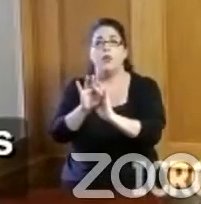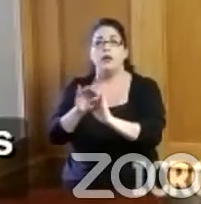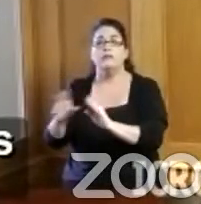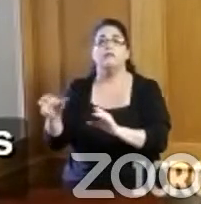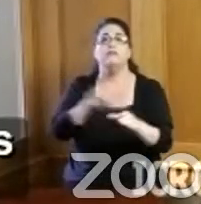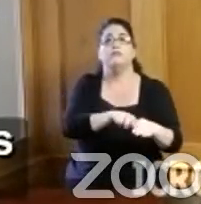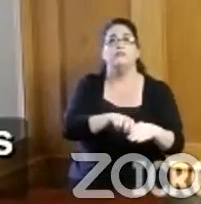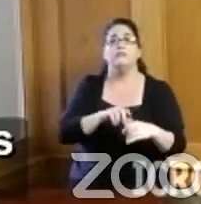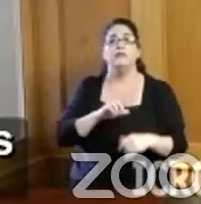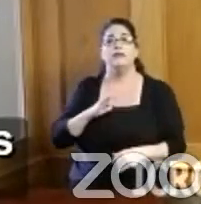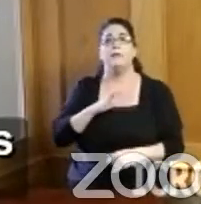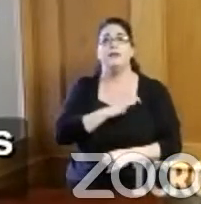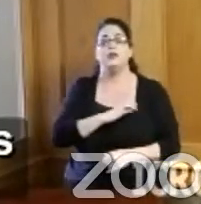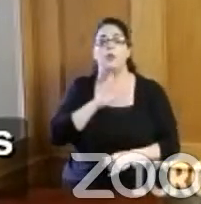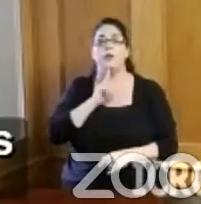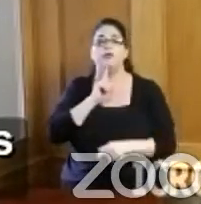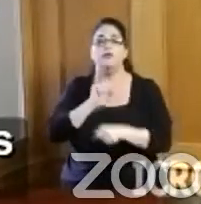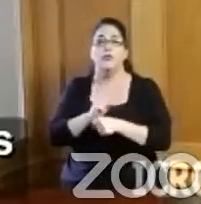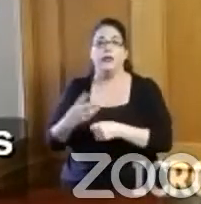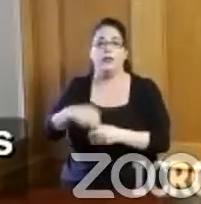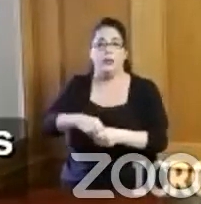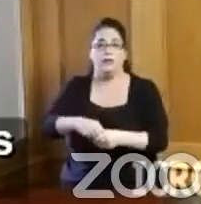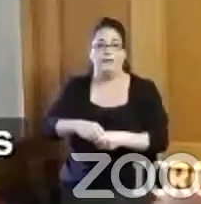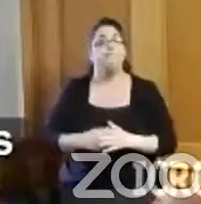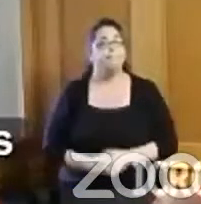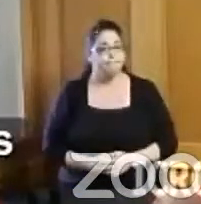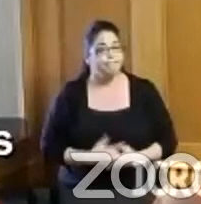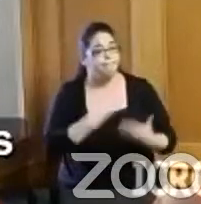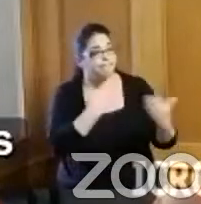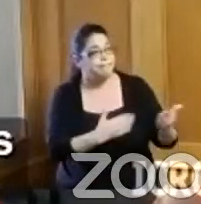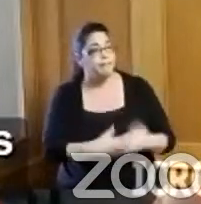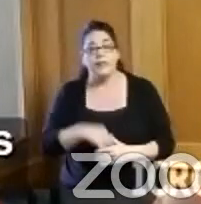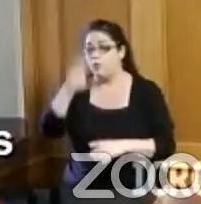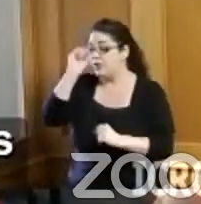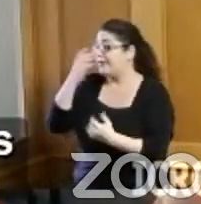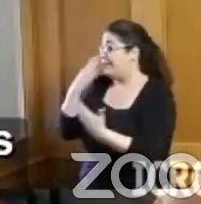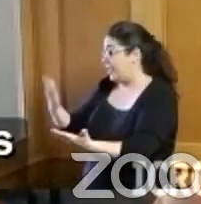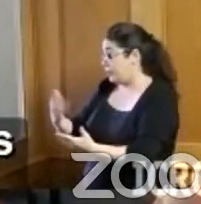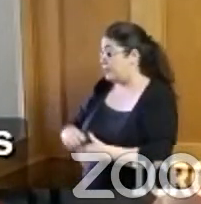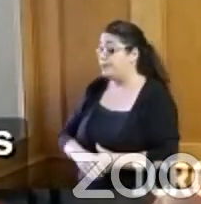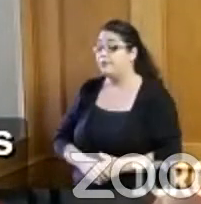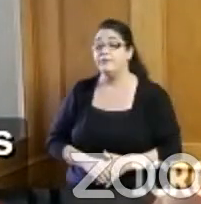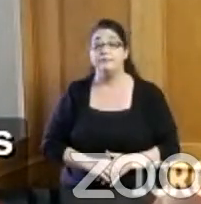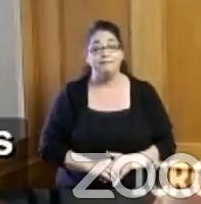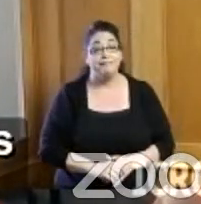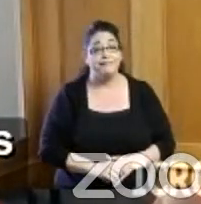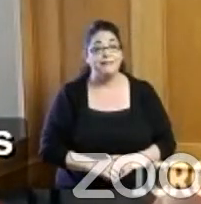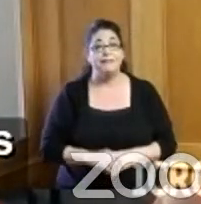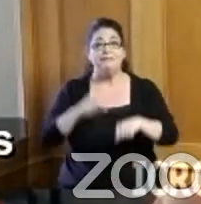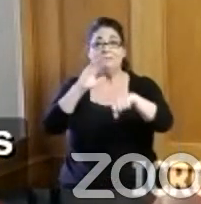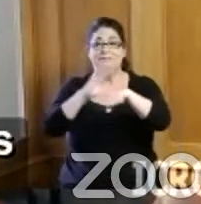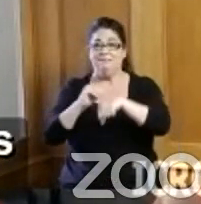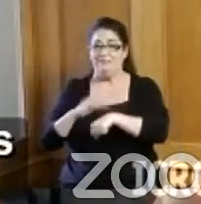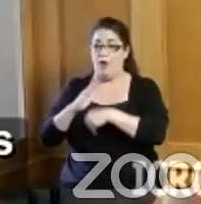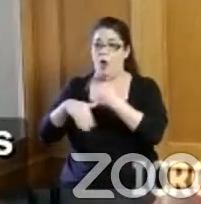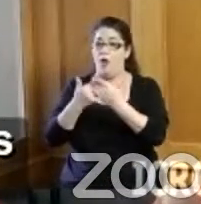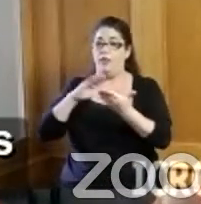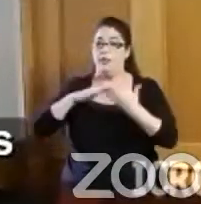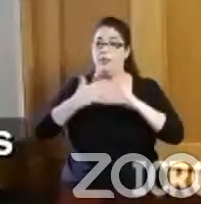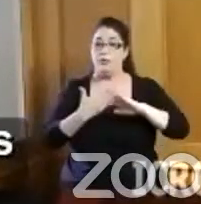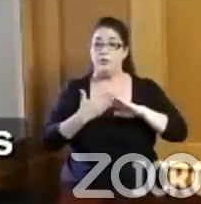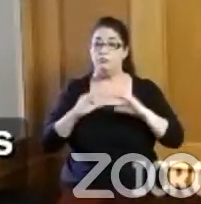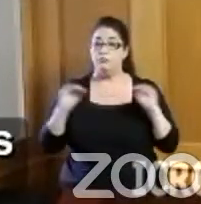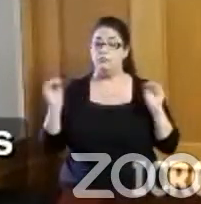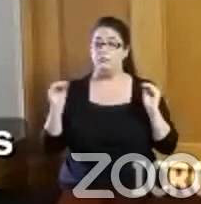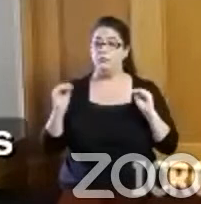we can be truly inclusive. Thank you for the opportunity. Thank you. And those are the last names I have on the card, but there are some